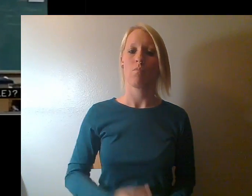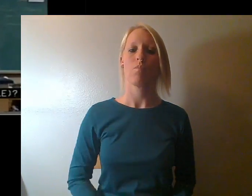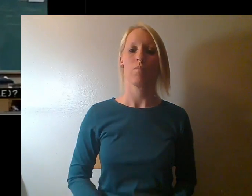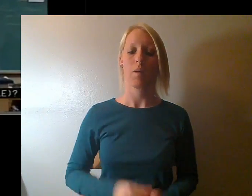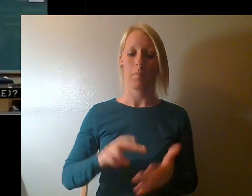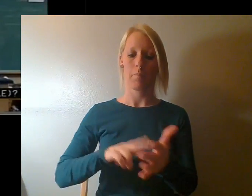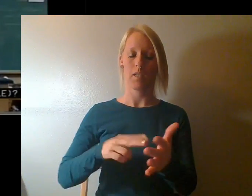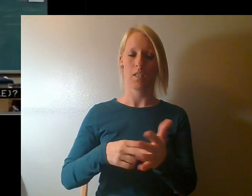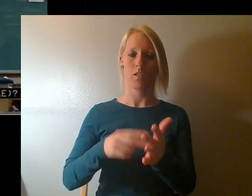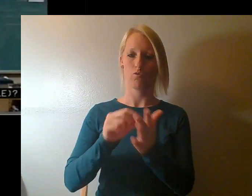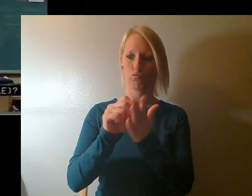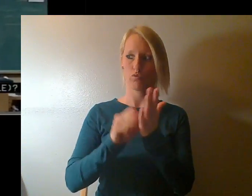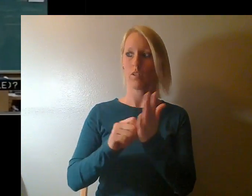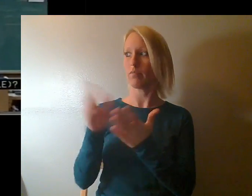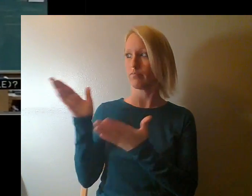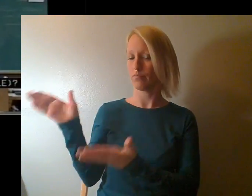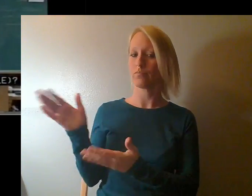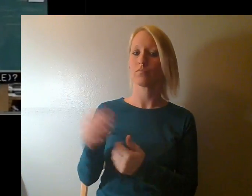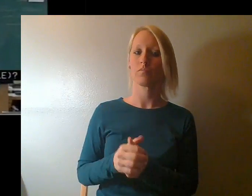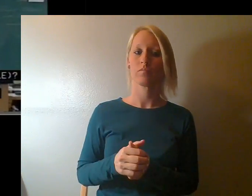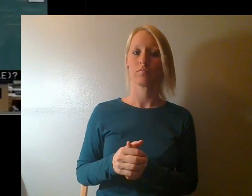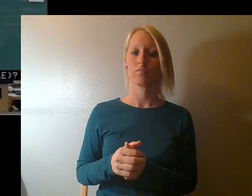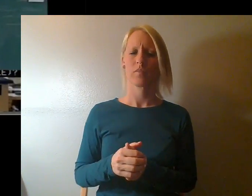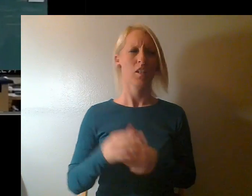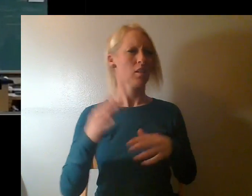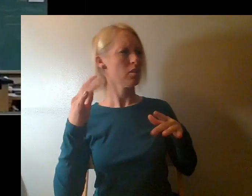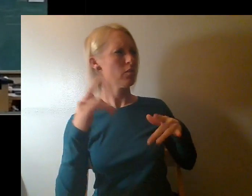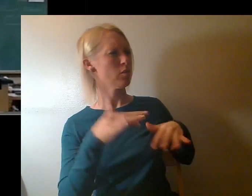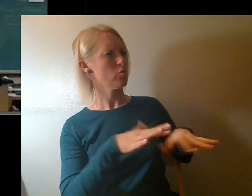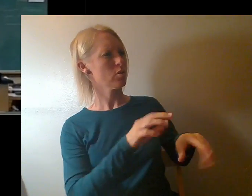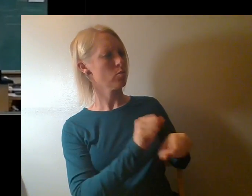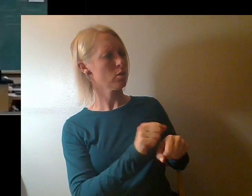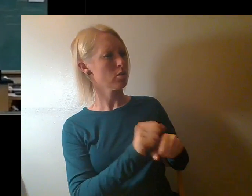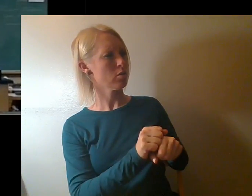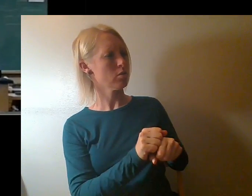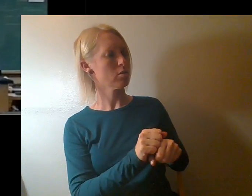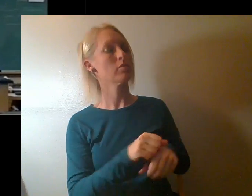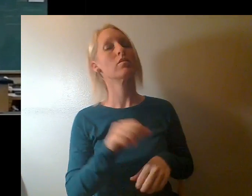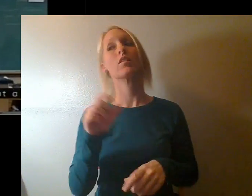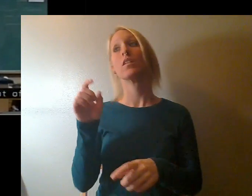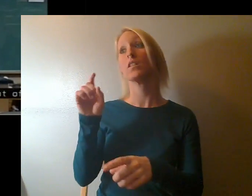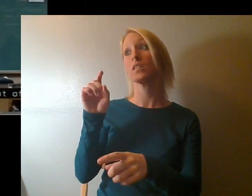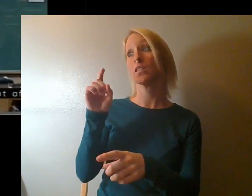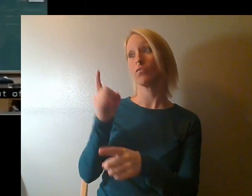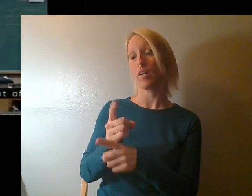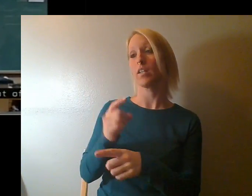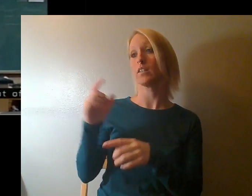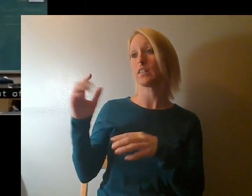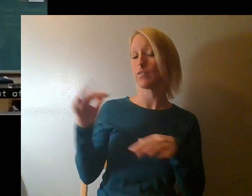work with? Diffusion works with everything, but osmosis is different. I'm going to show you. Osmosis,